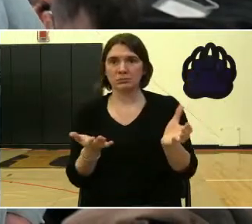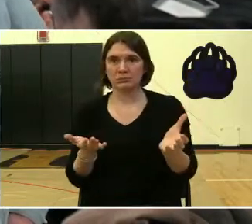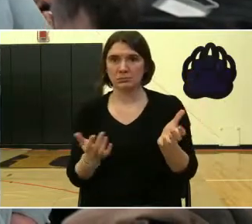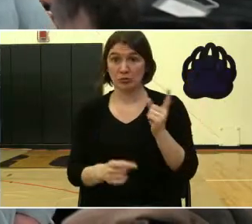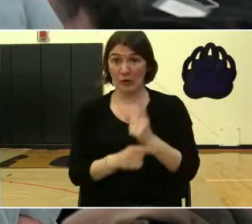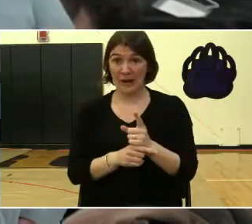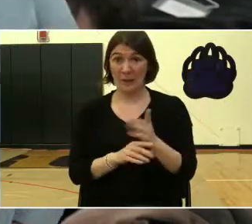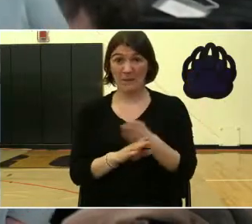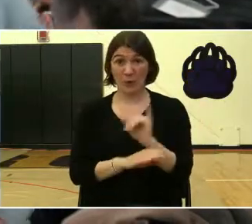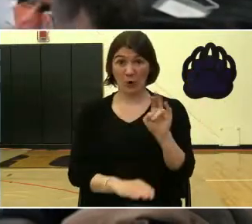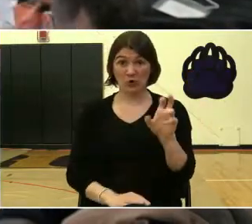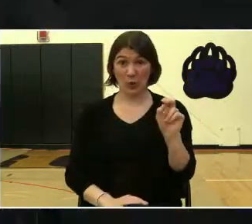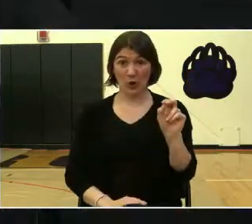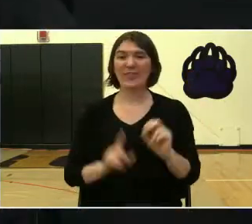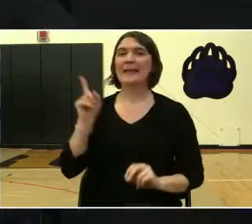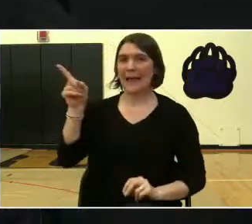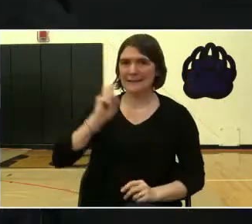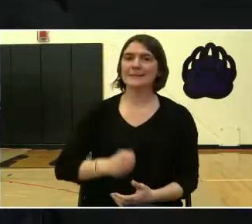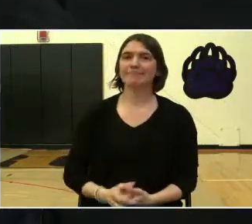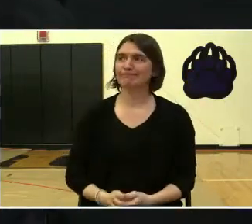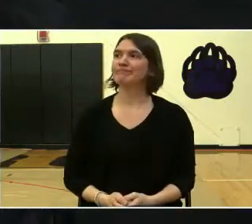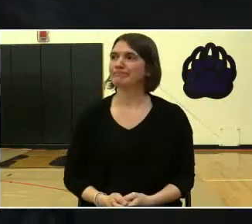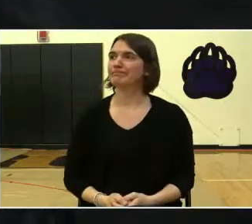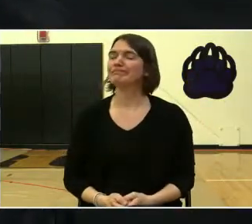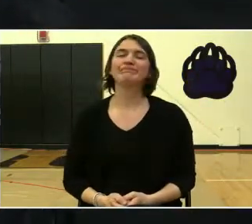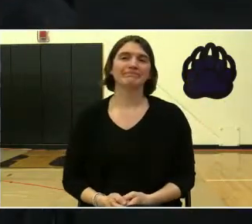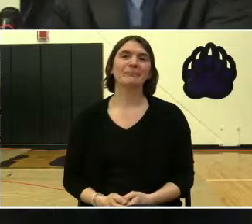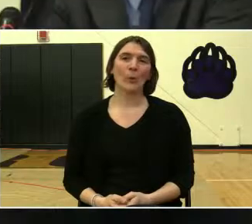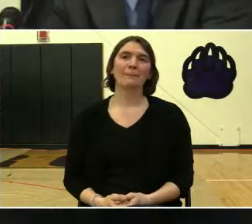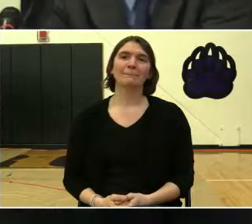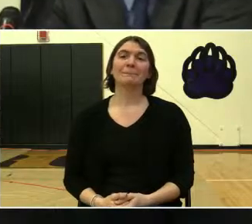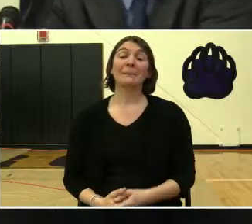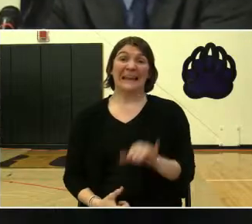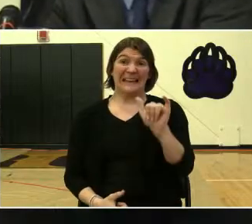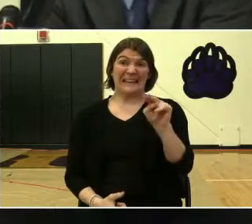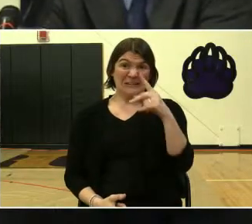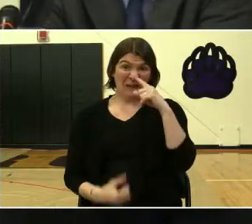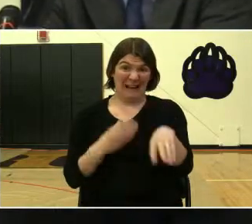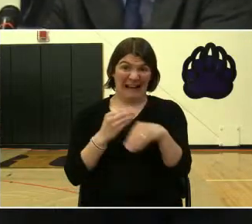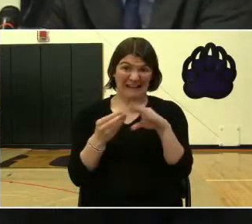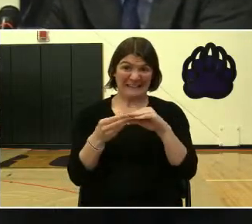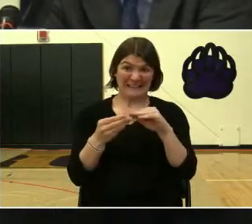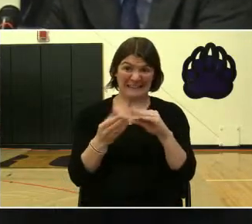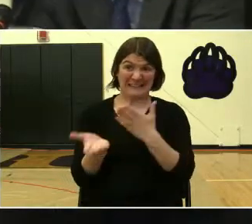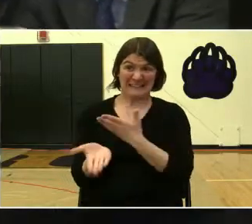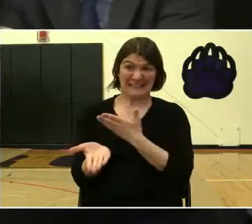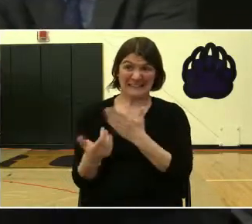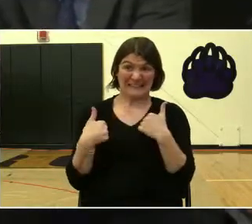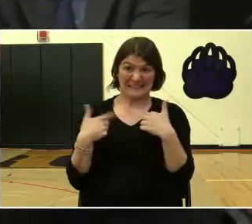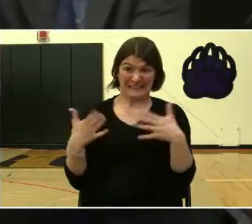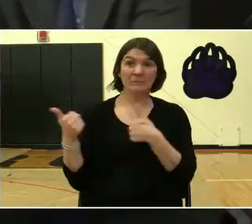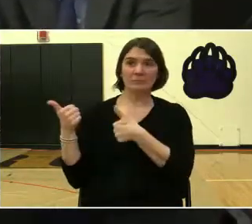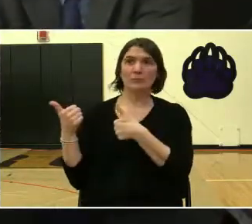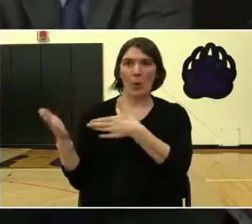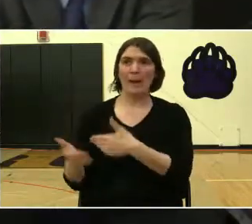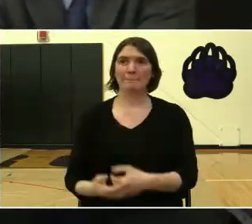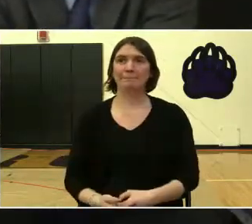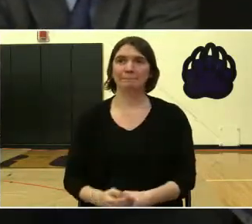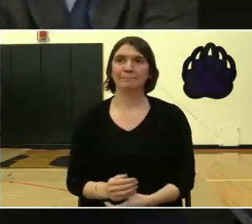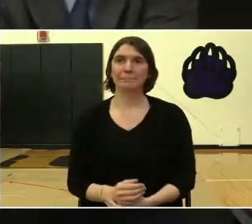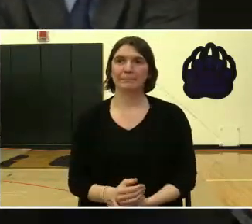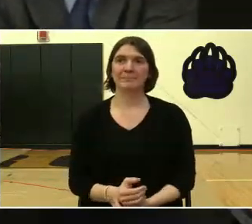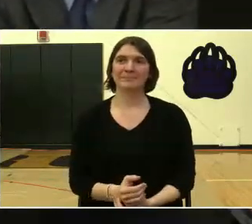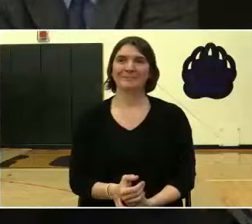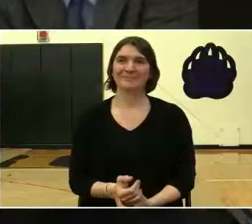3 correct yes M the uh and if I may uh be recognized your honor please